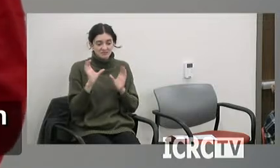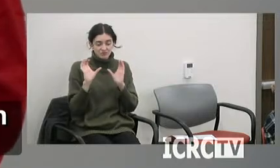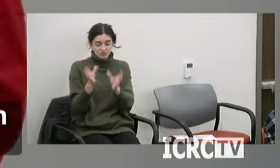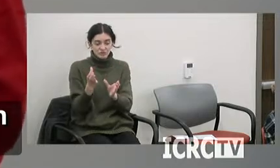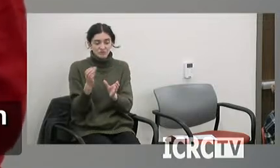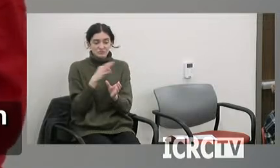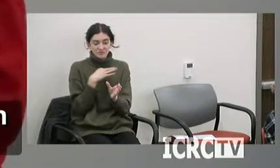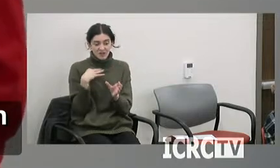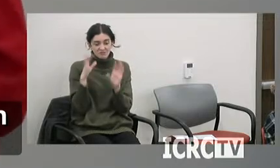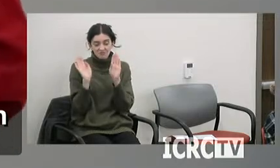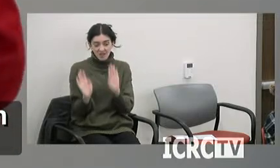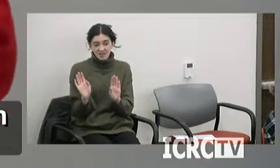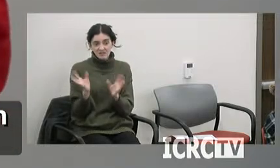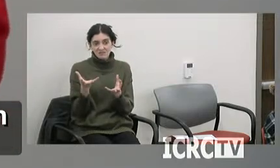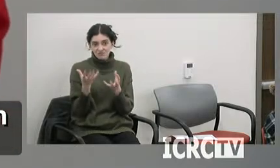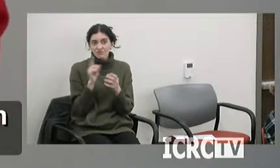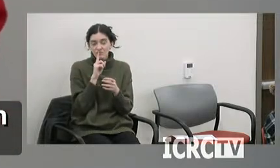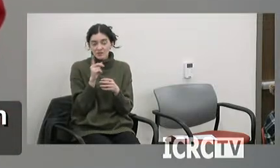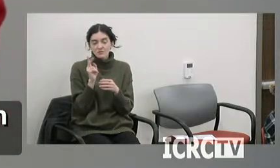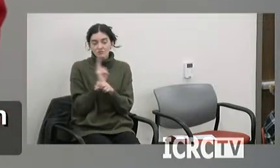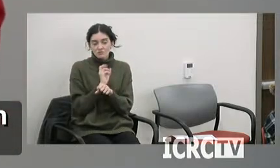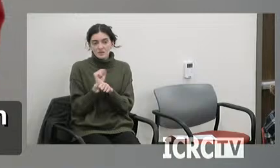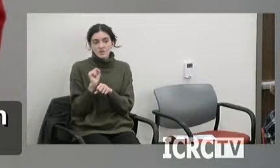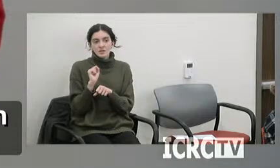really well.